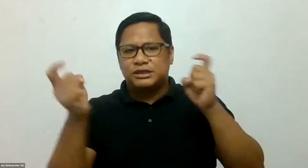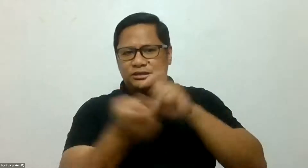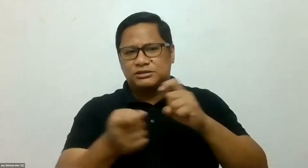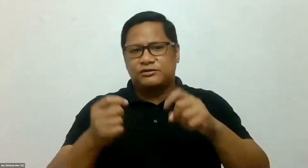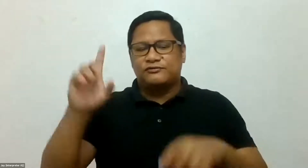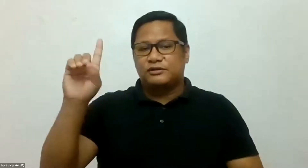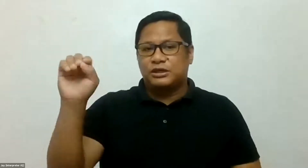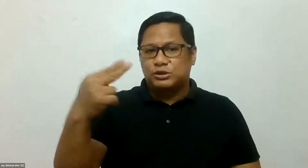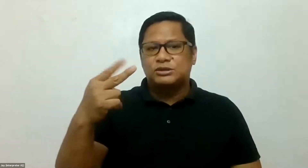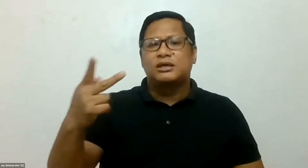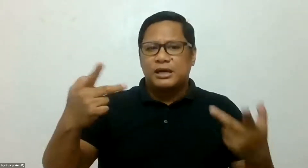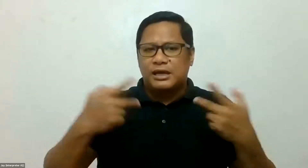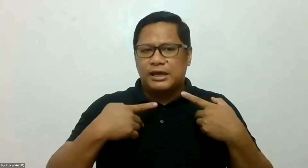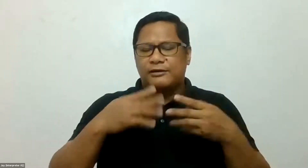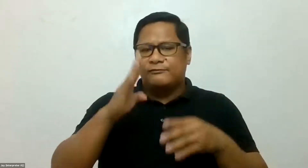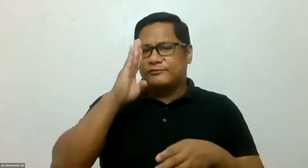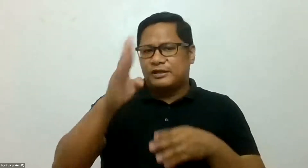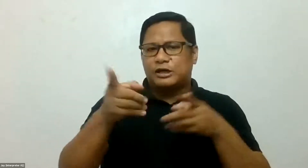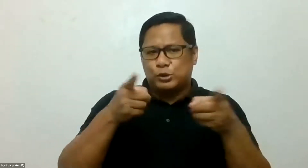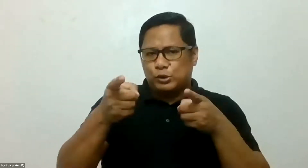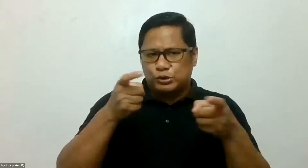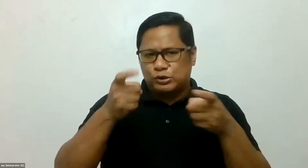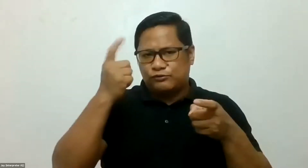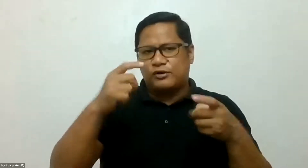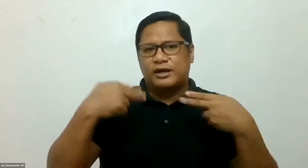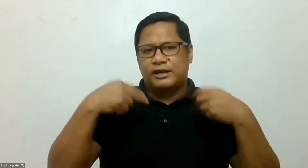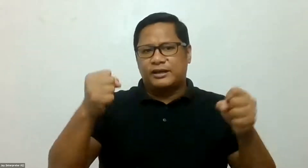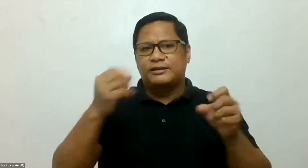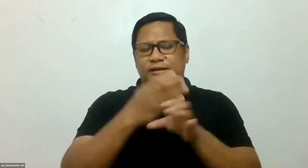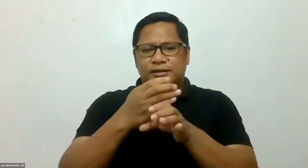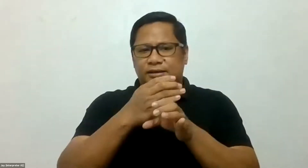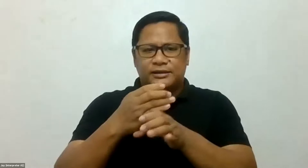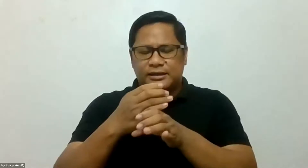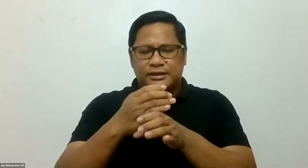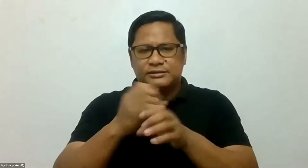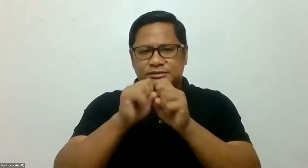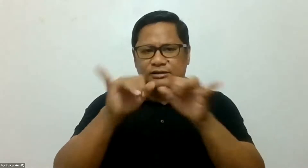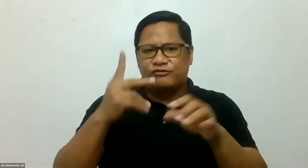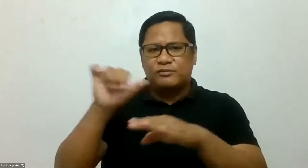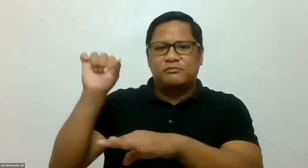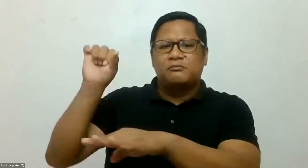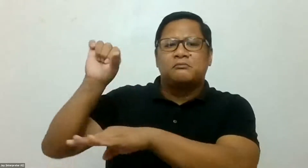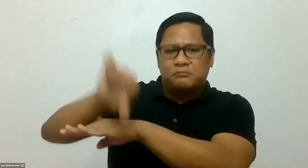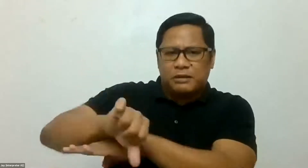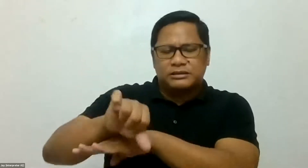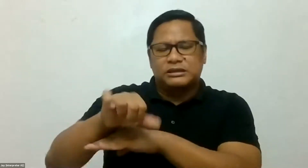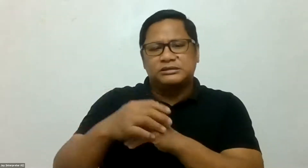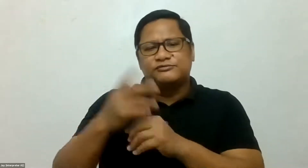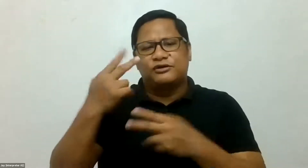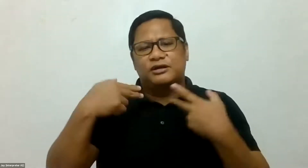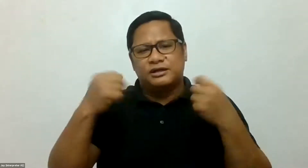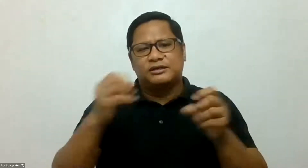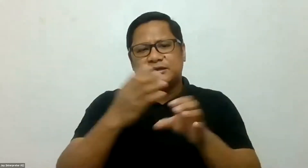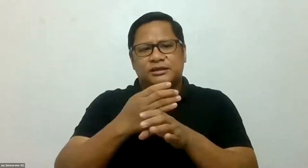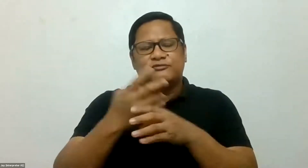have more direct control over healthcare systems as it battles national health problems, such as this